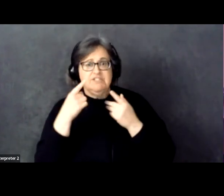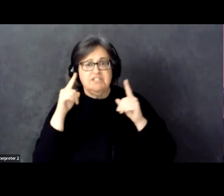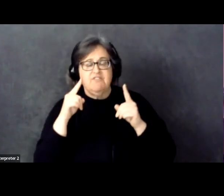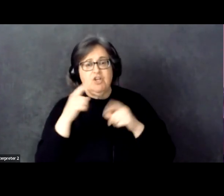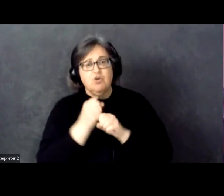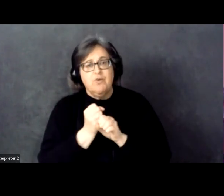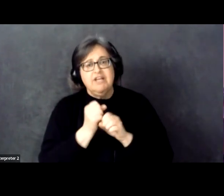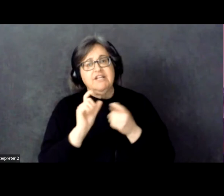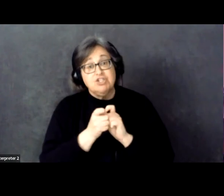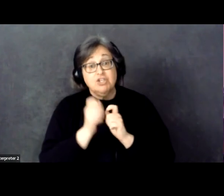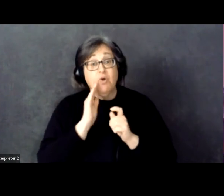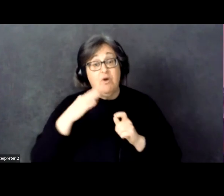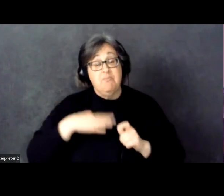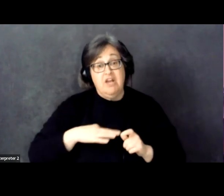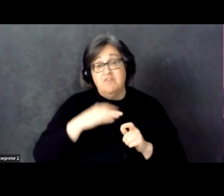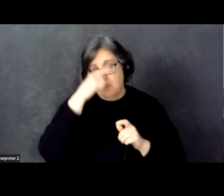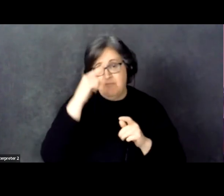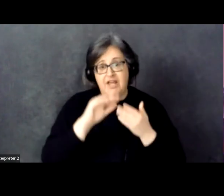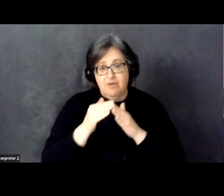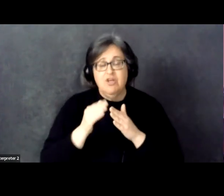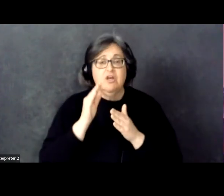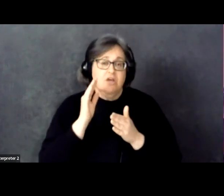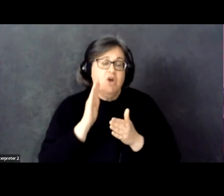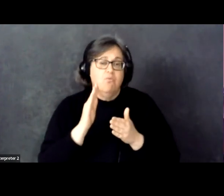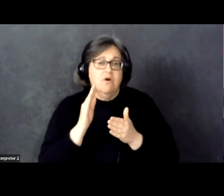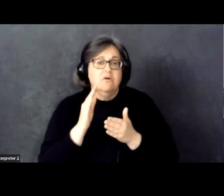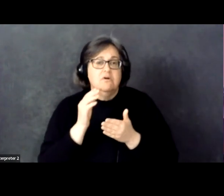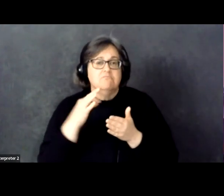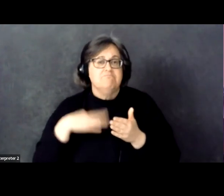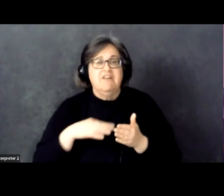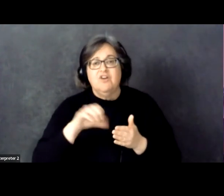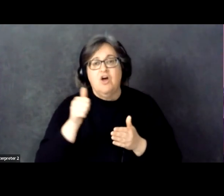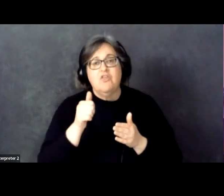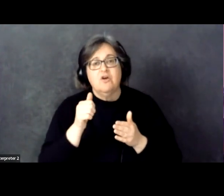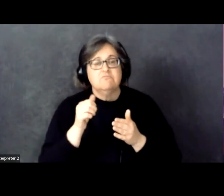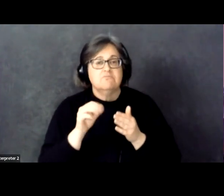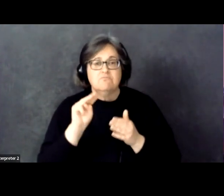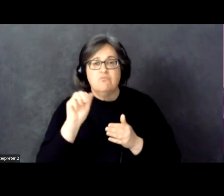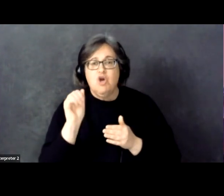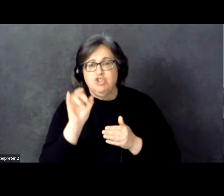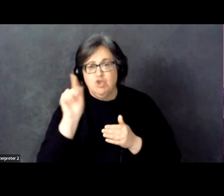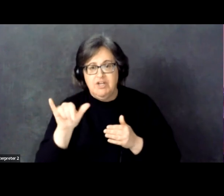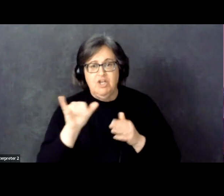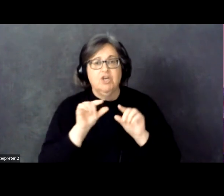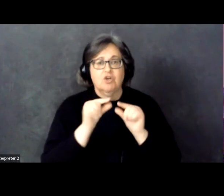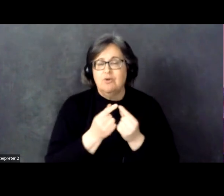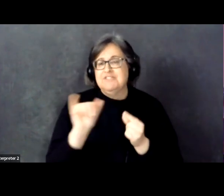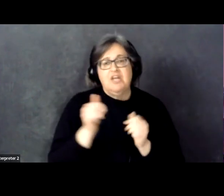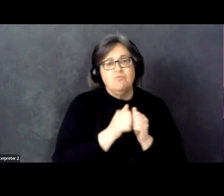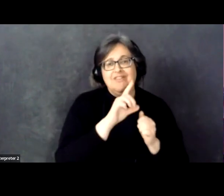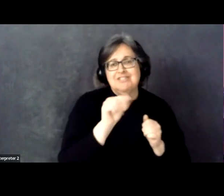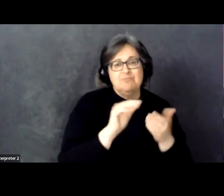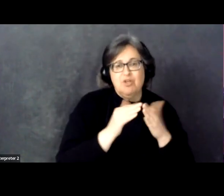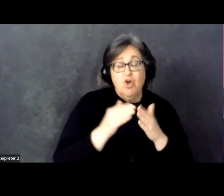only benefits the Black community, it benefits other minority and majority groups. I also find this to be true with the disability